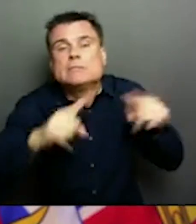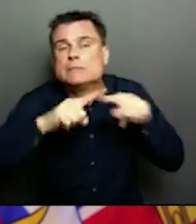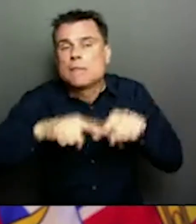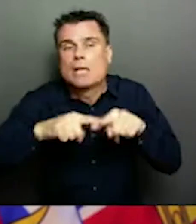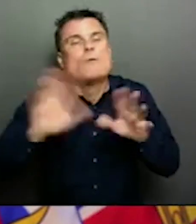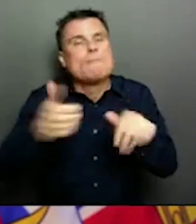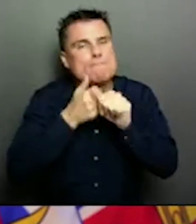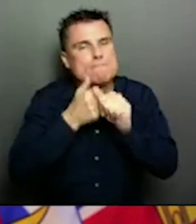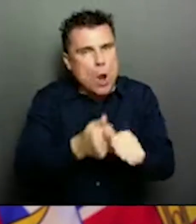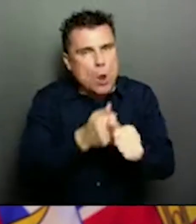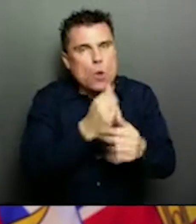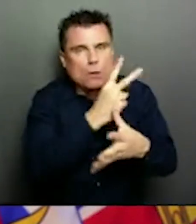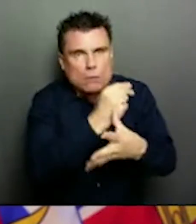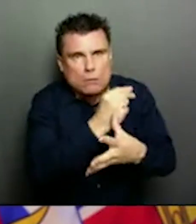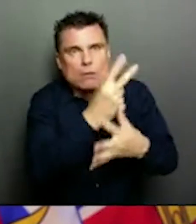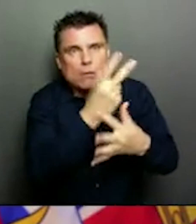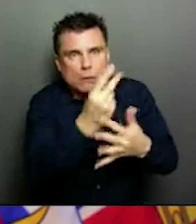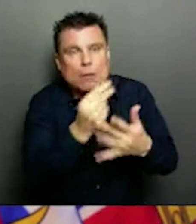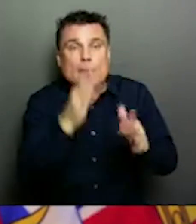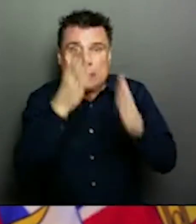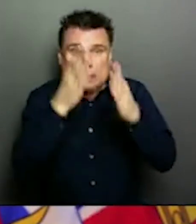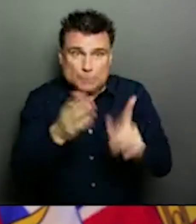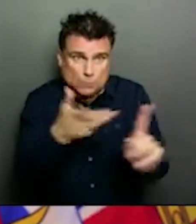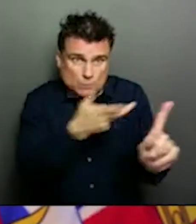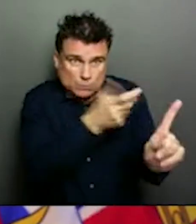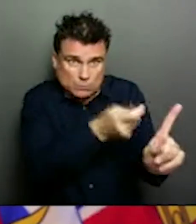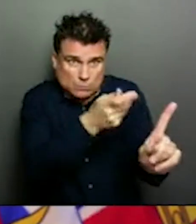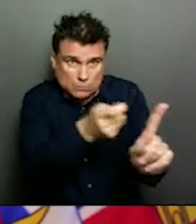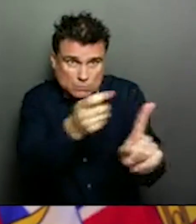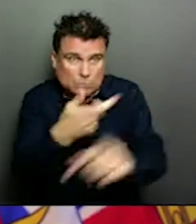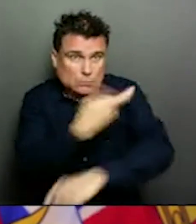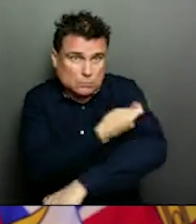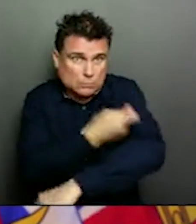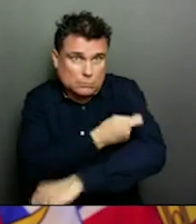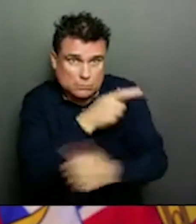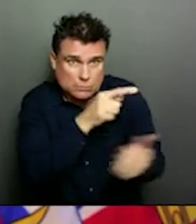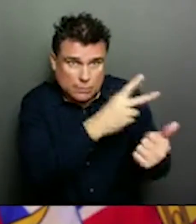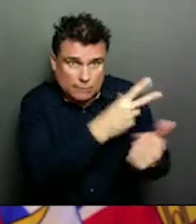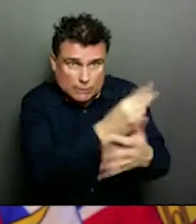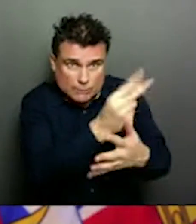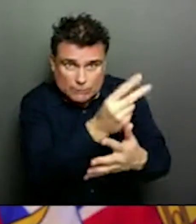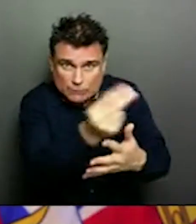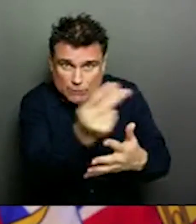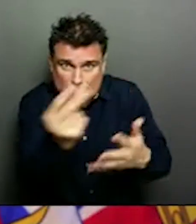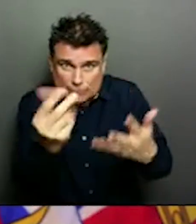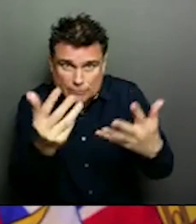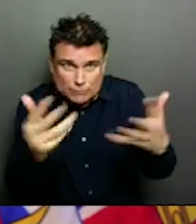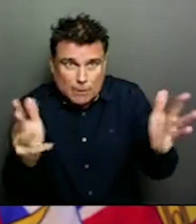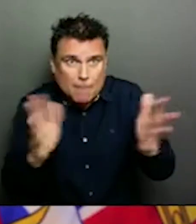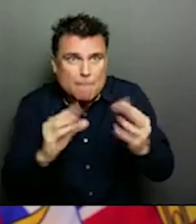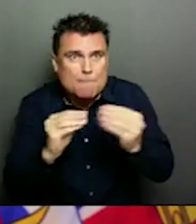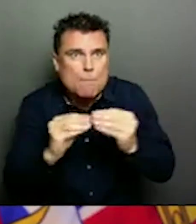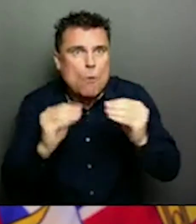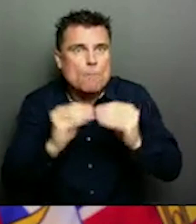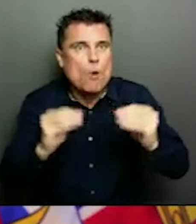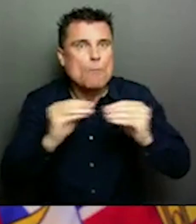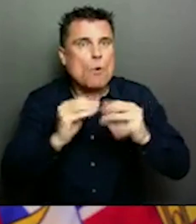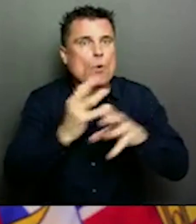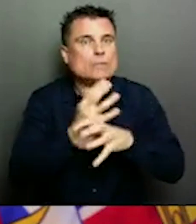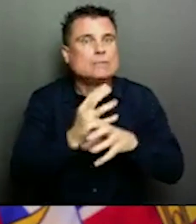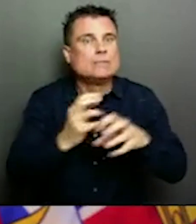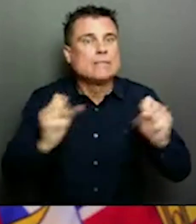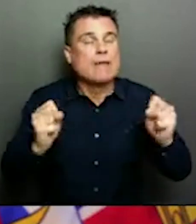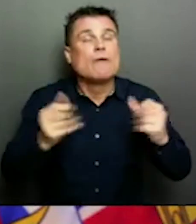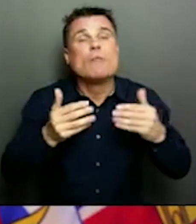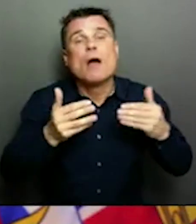that as well. There will be a time when we can take our masks off, when we can hug our loved ones, when we can